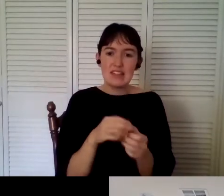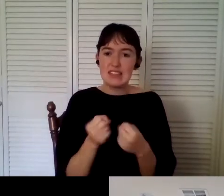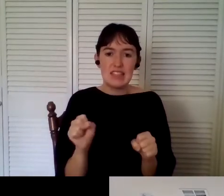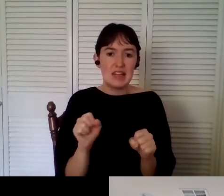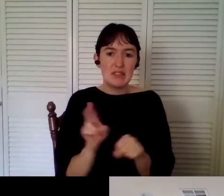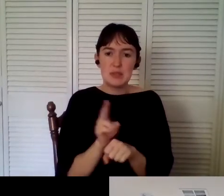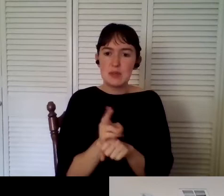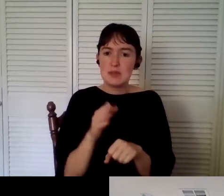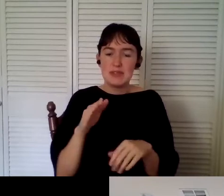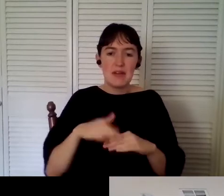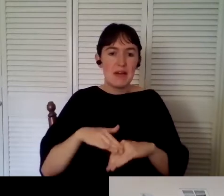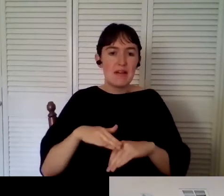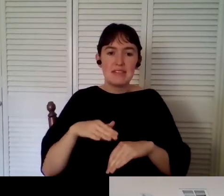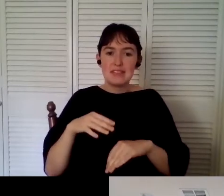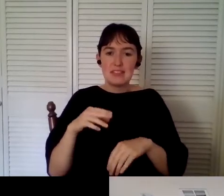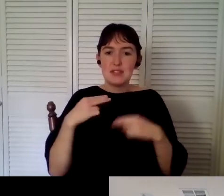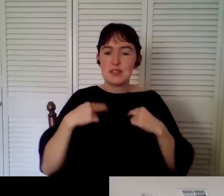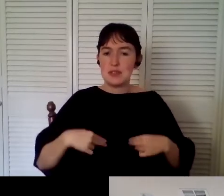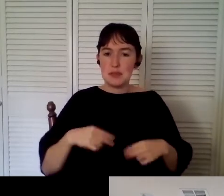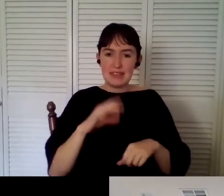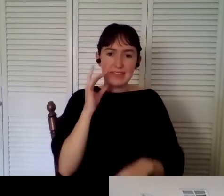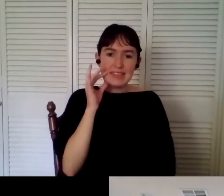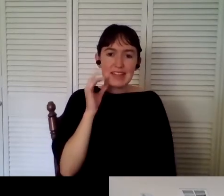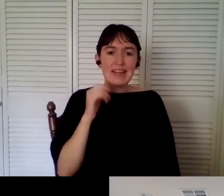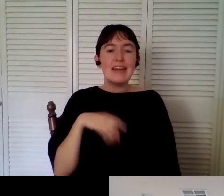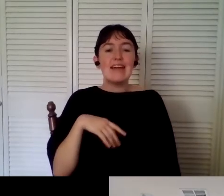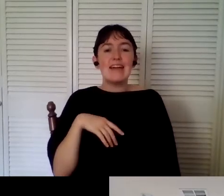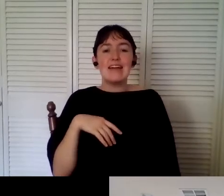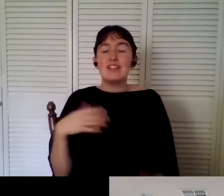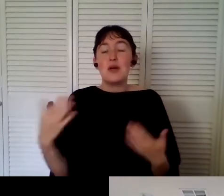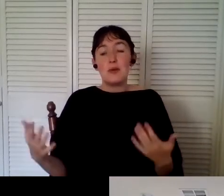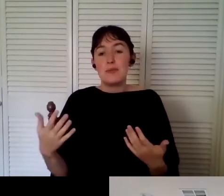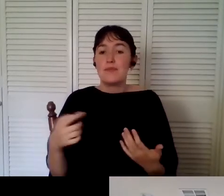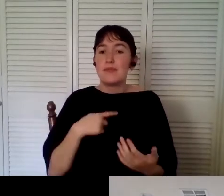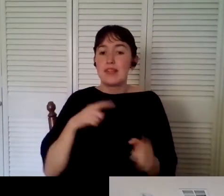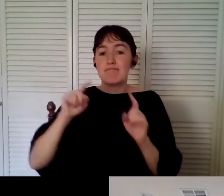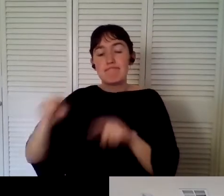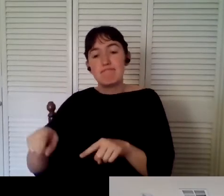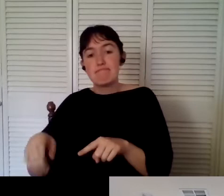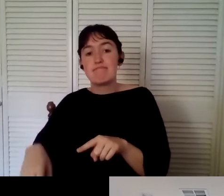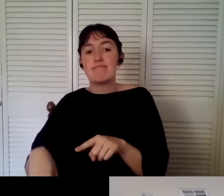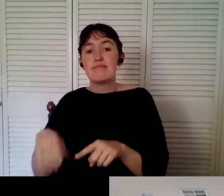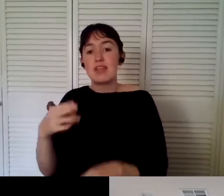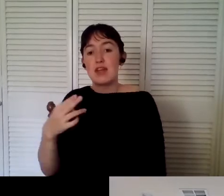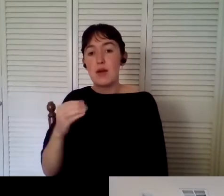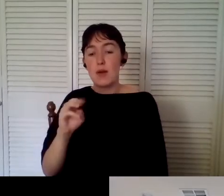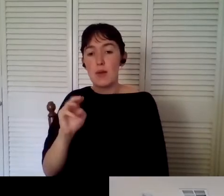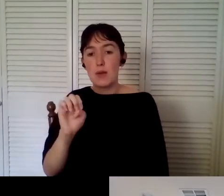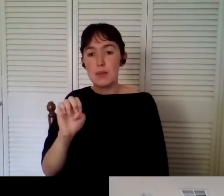disaster. So the second round we went to Home Depot and like bought lye and used olive oil, and it worked perfectly.